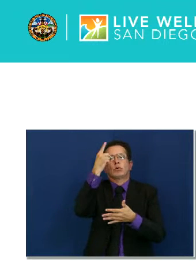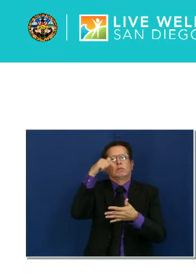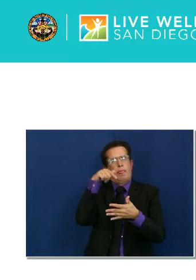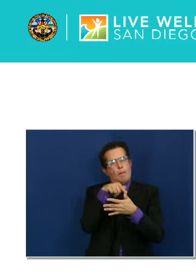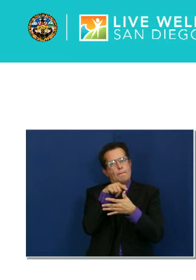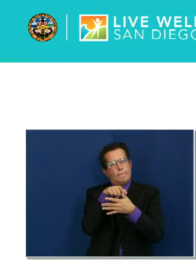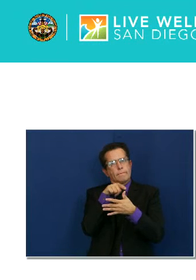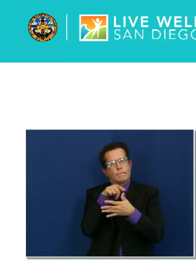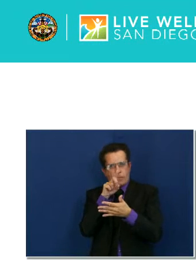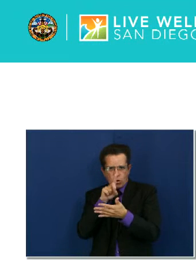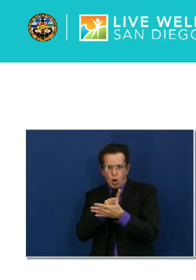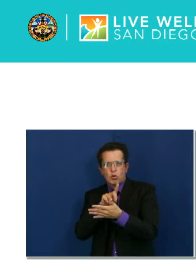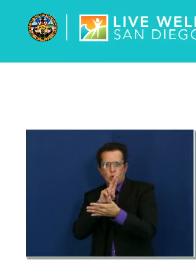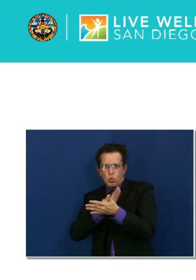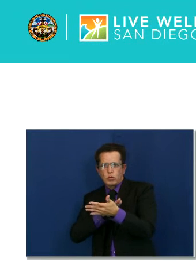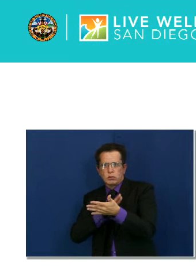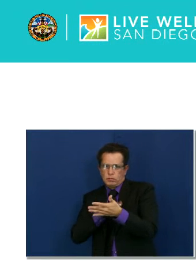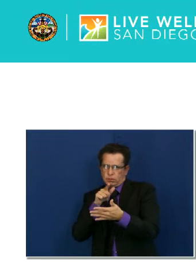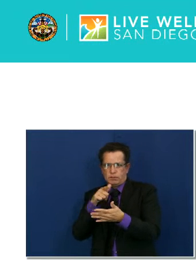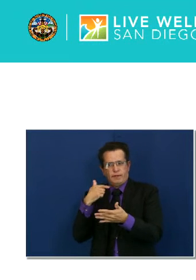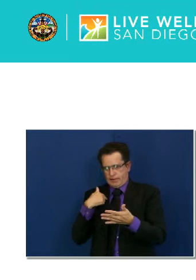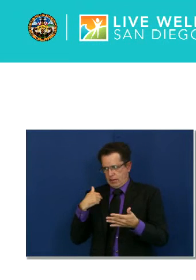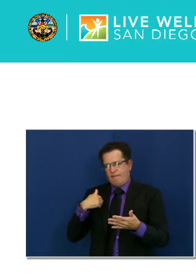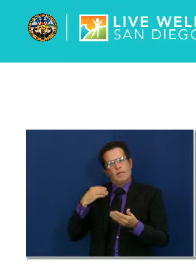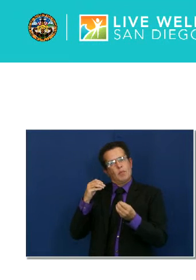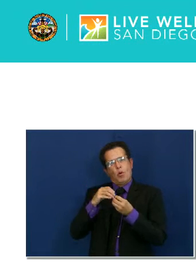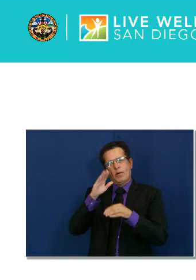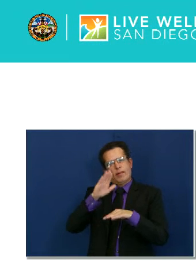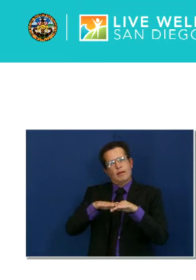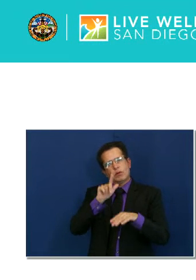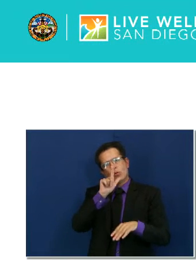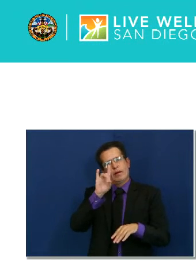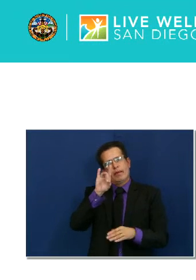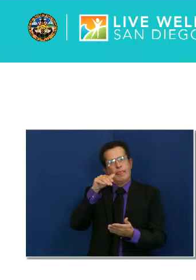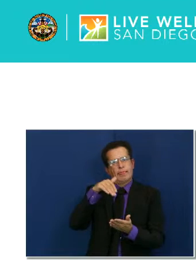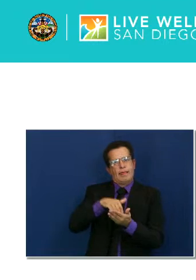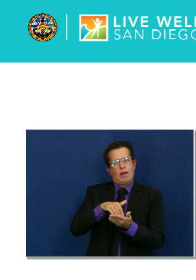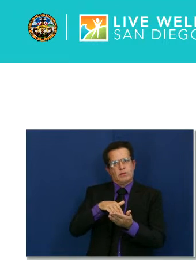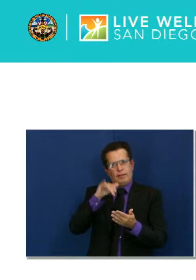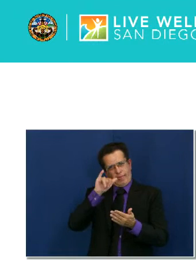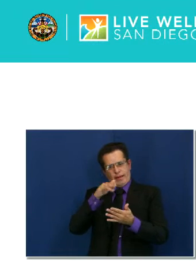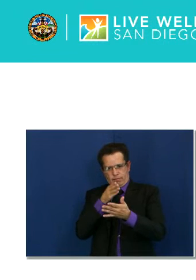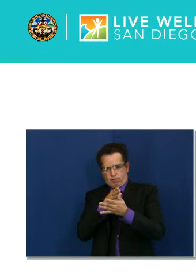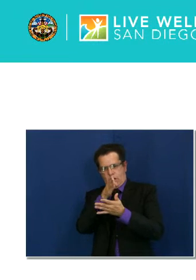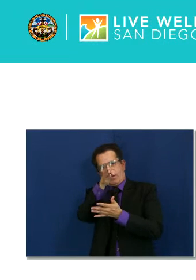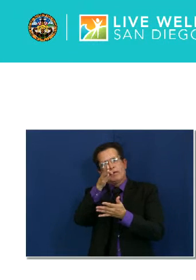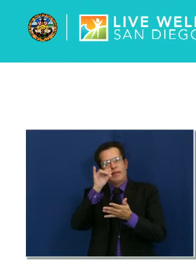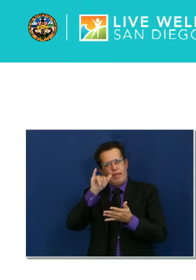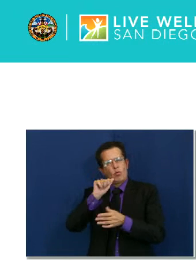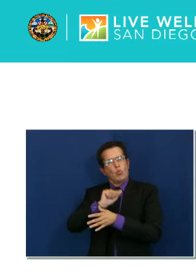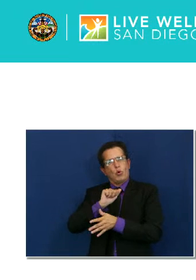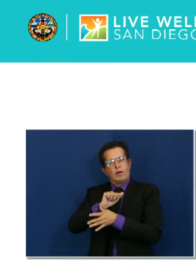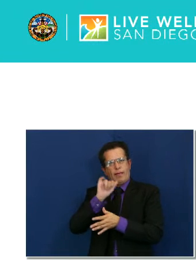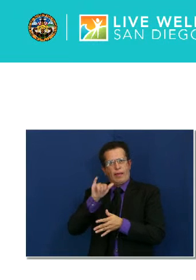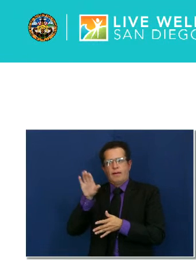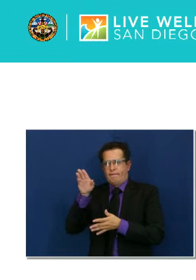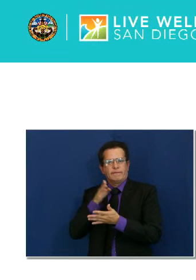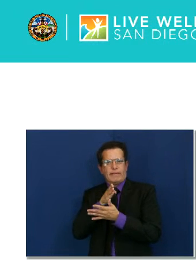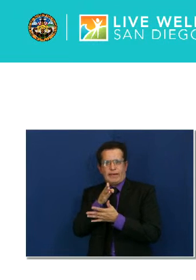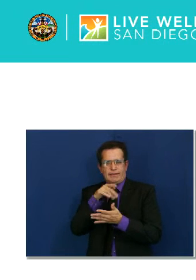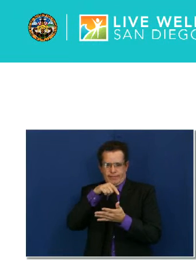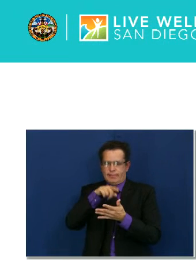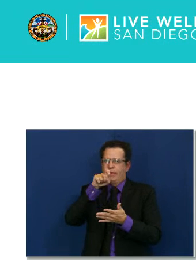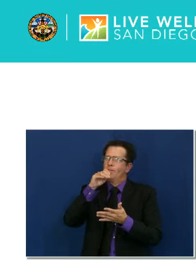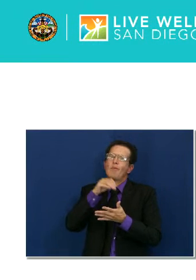means there are far more than 28,000 individuals in this first phase.